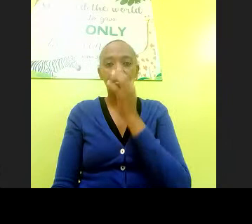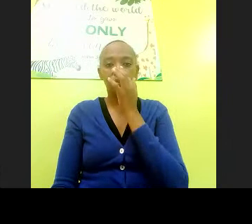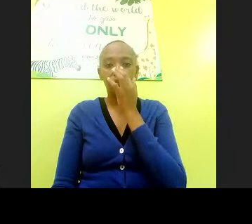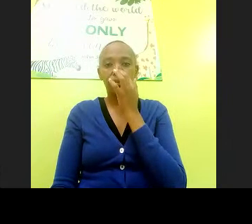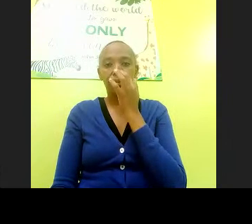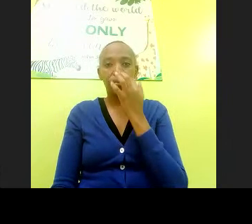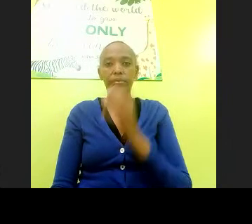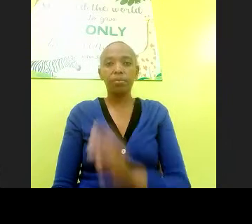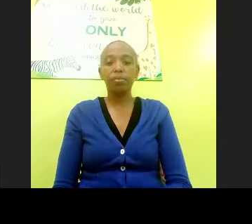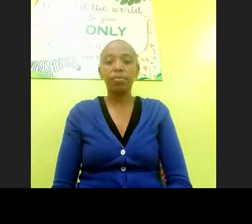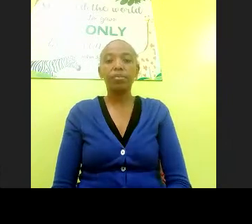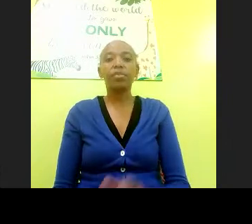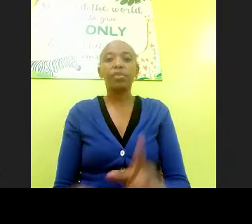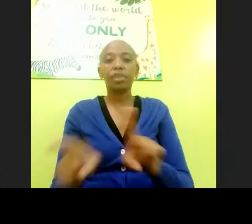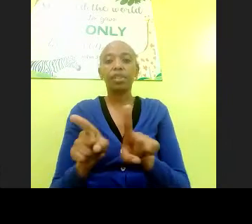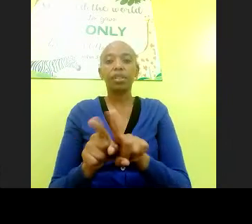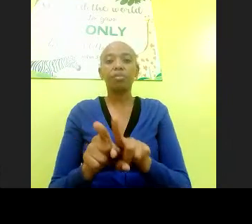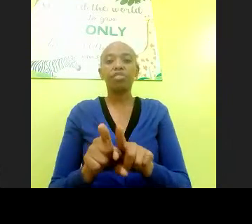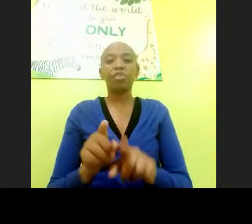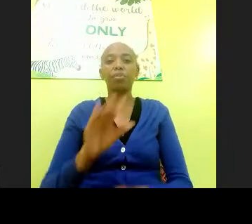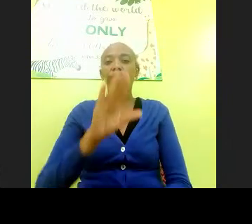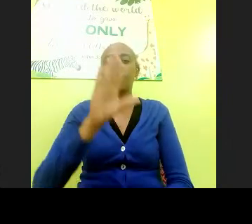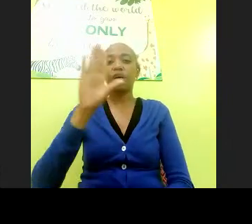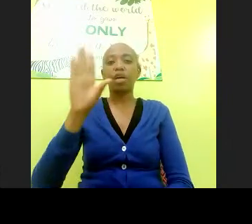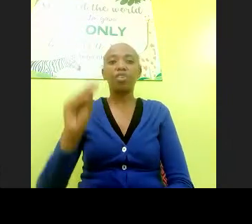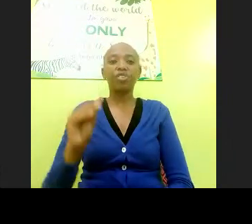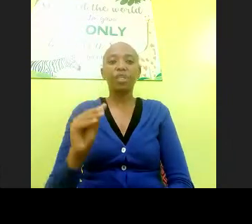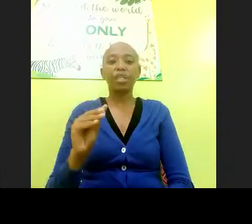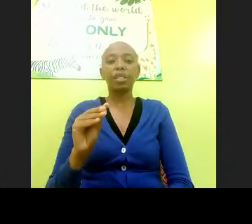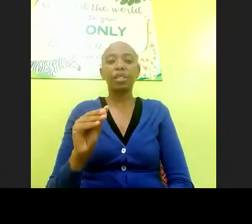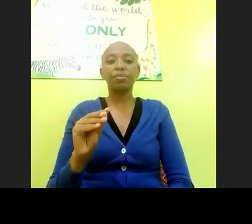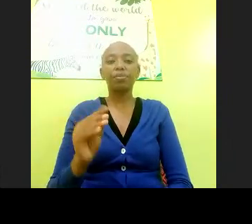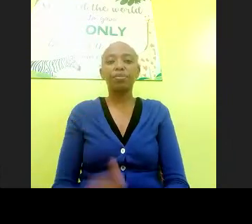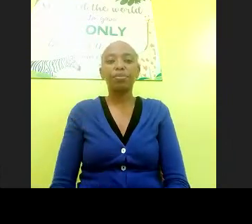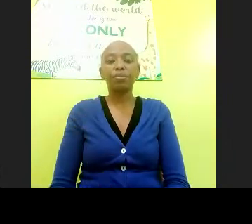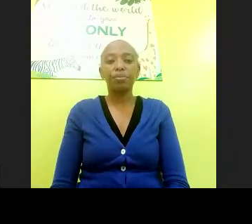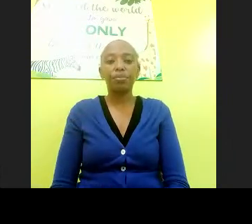Wessel from South Africa. Welcome.